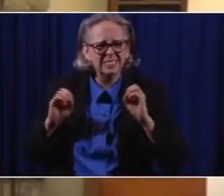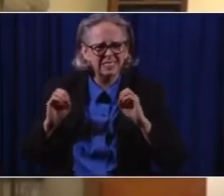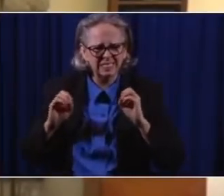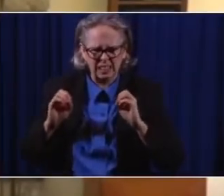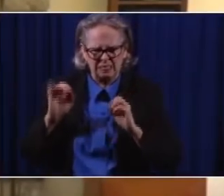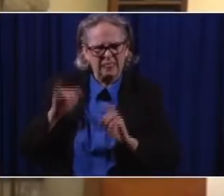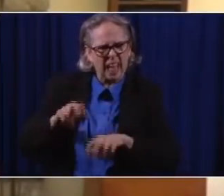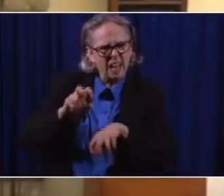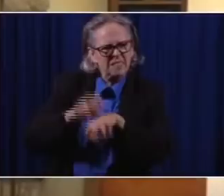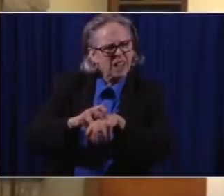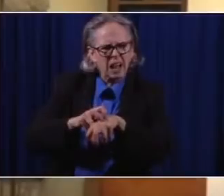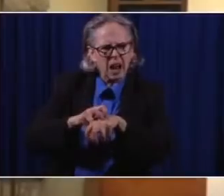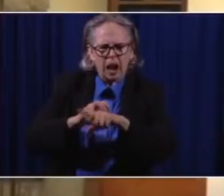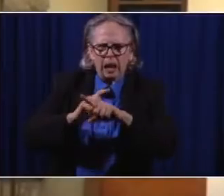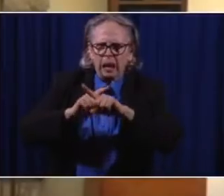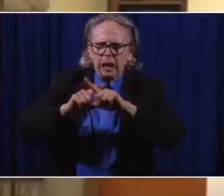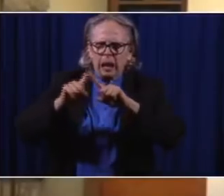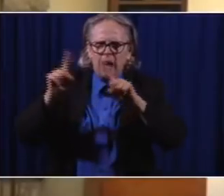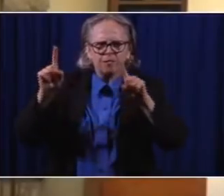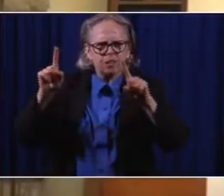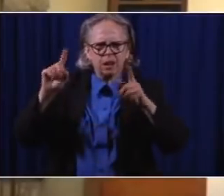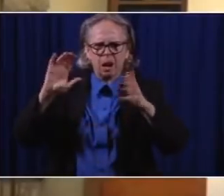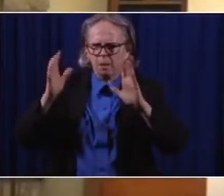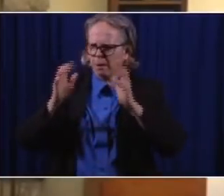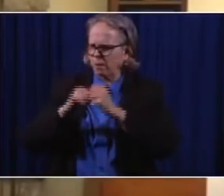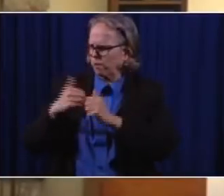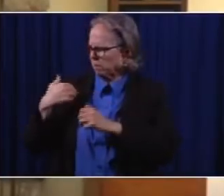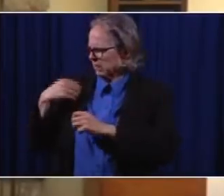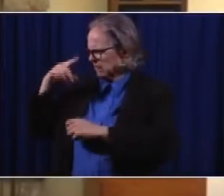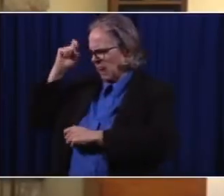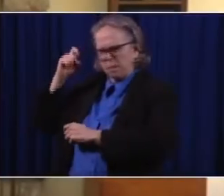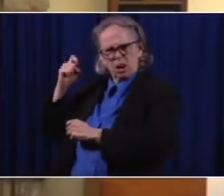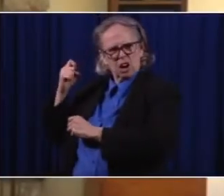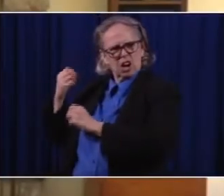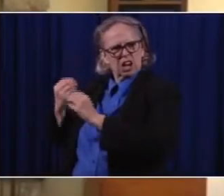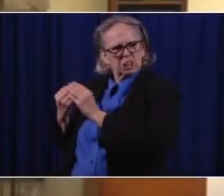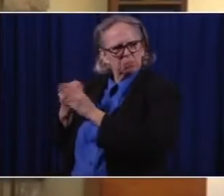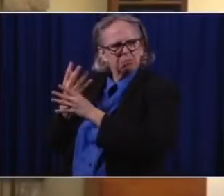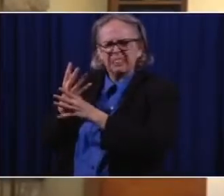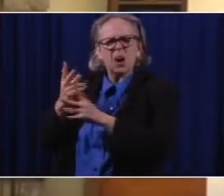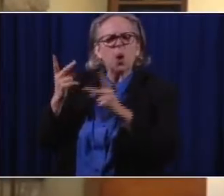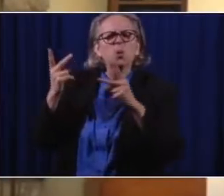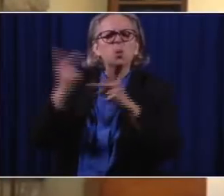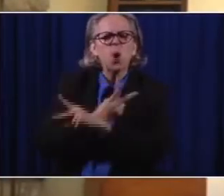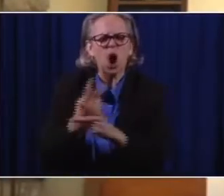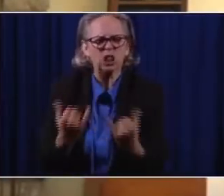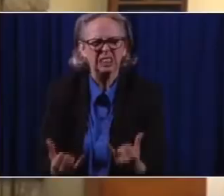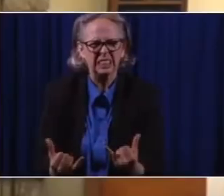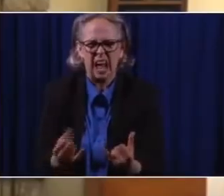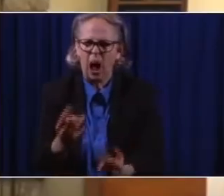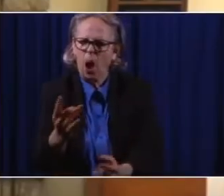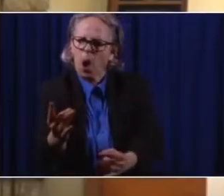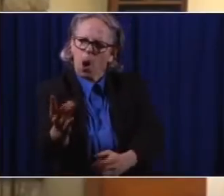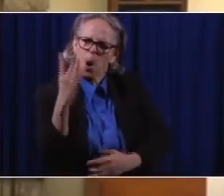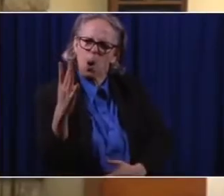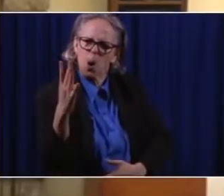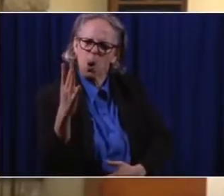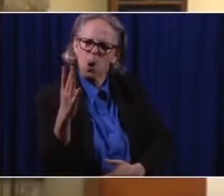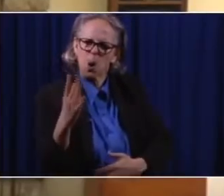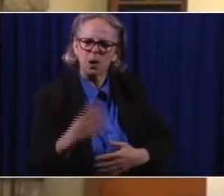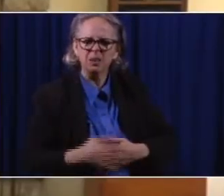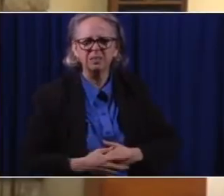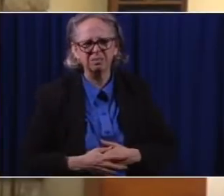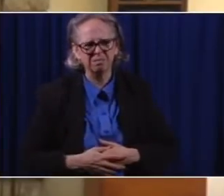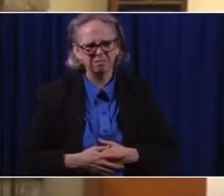close. And so how I communicate that, you know, is something I struggle with, I